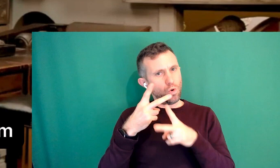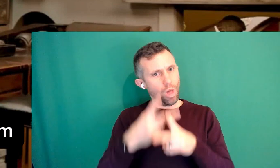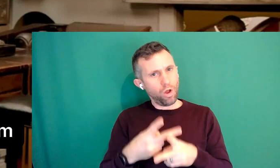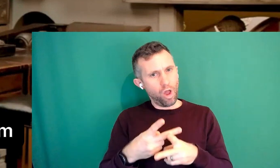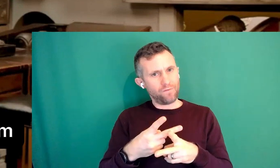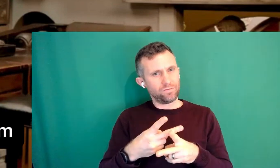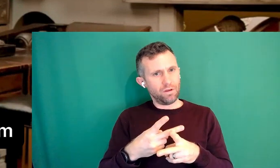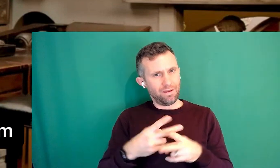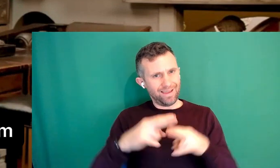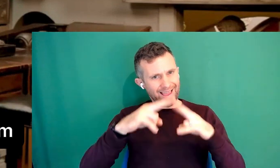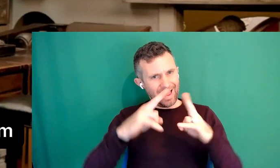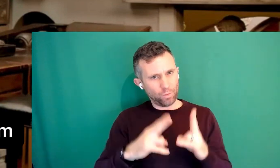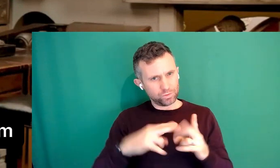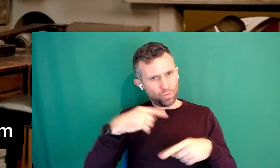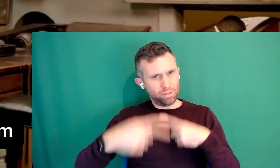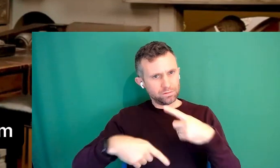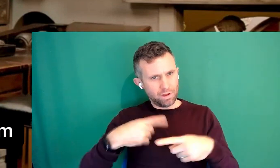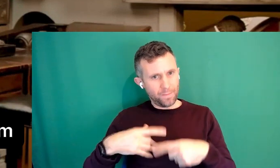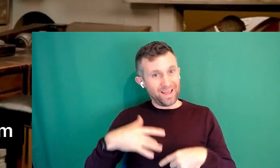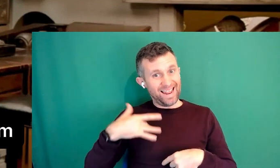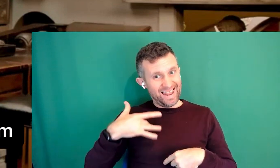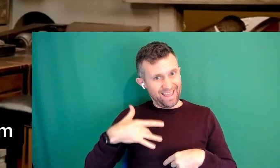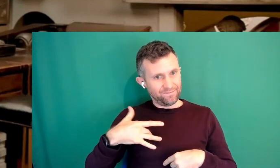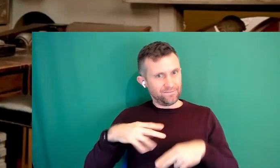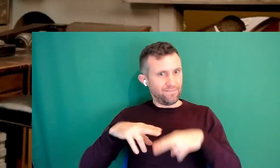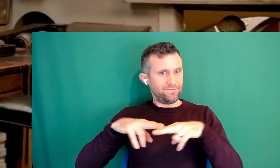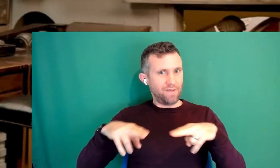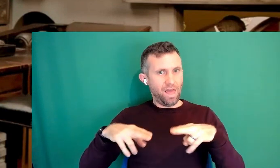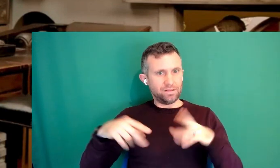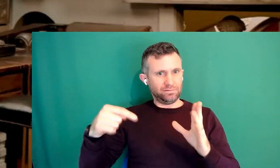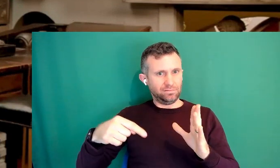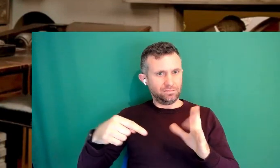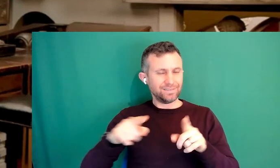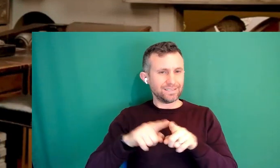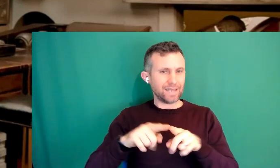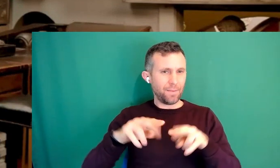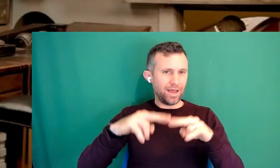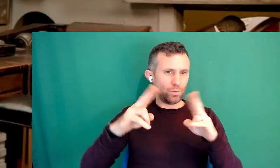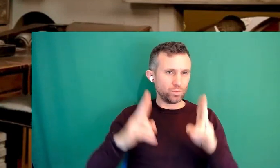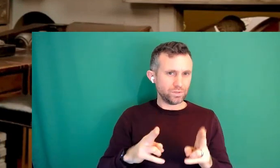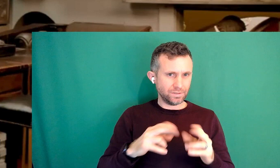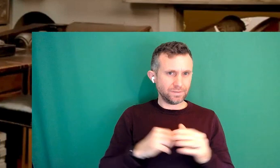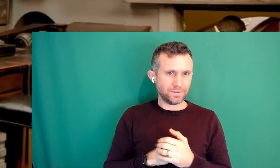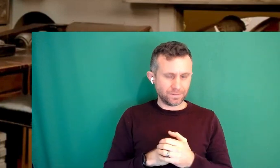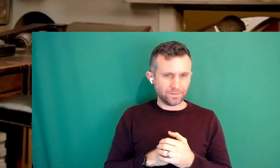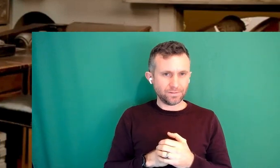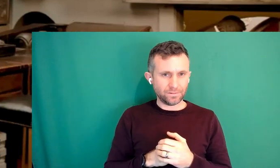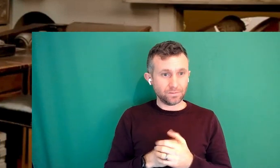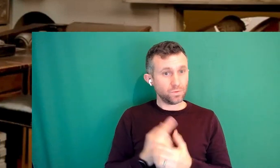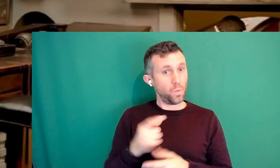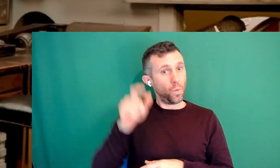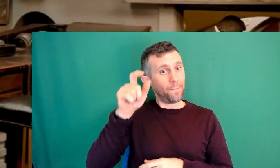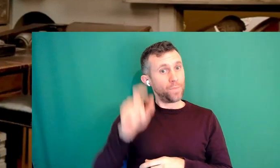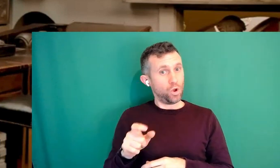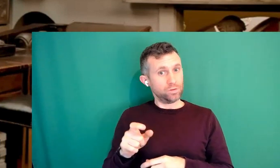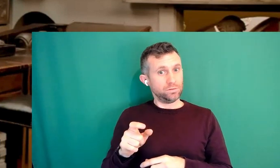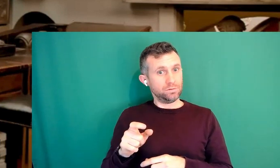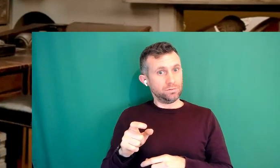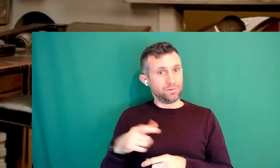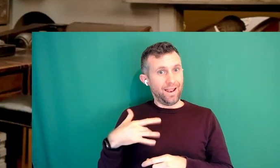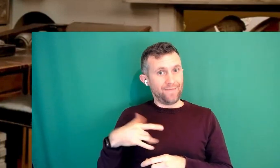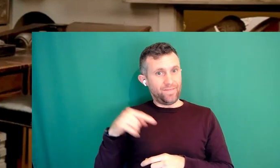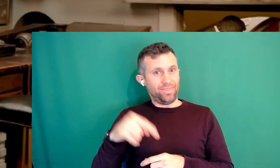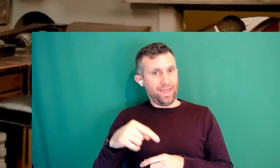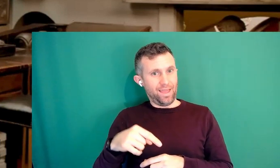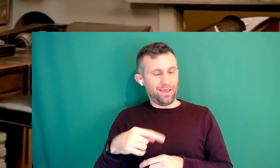is directly above the corridor to the picture room and is a very bright space, once more overcrowded